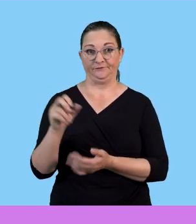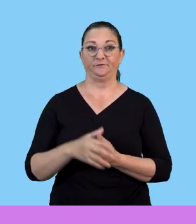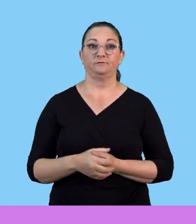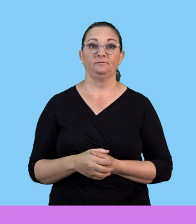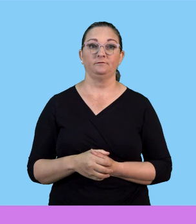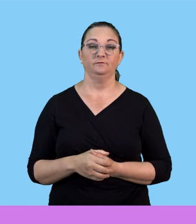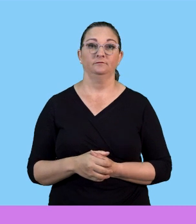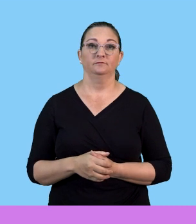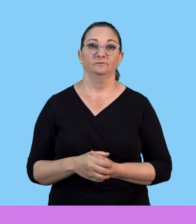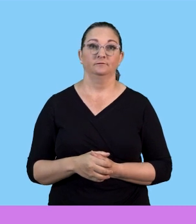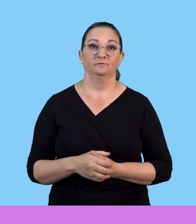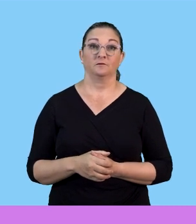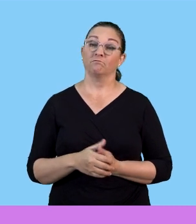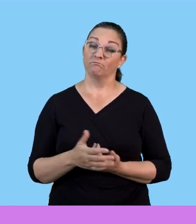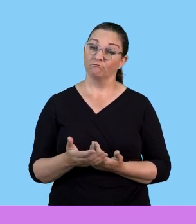R1,567.80.